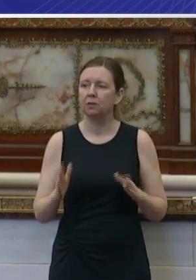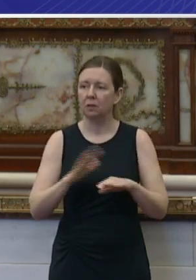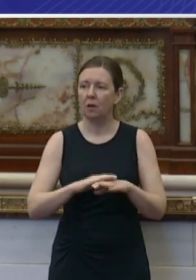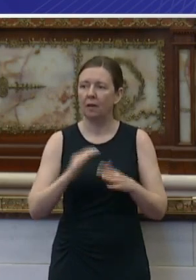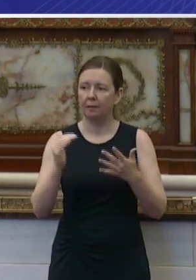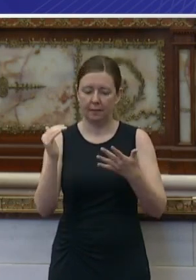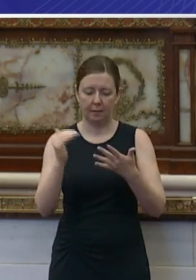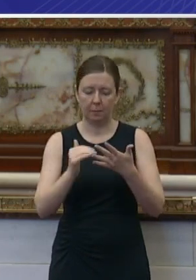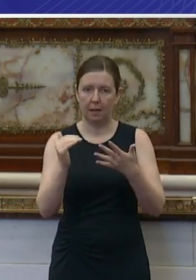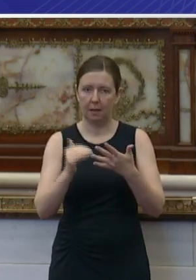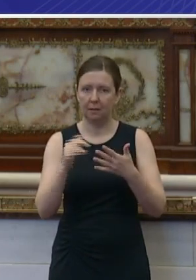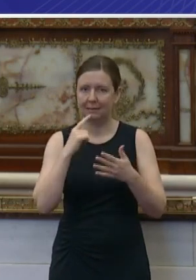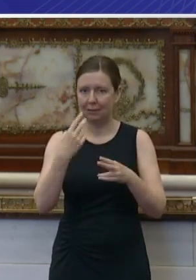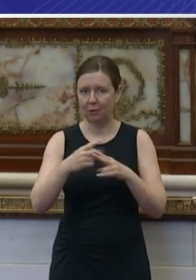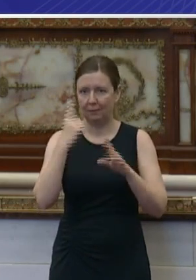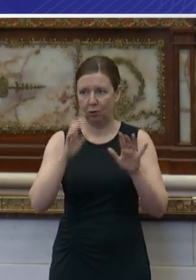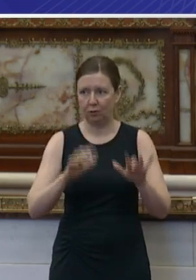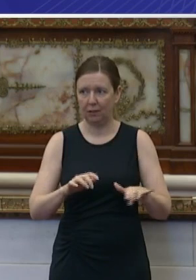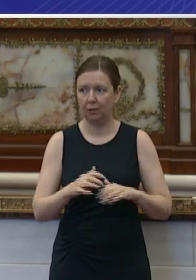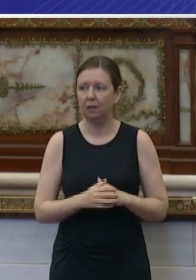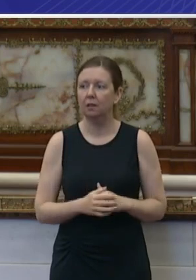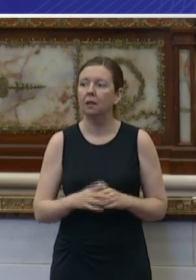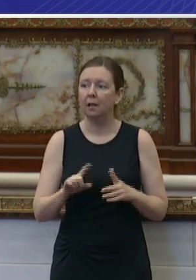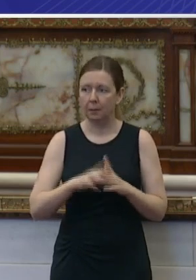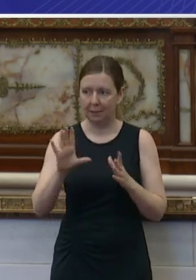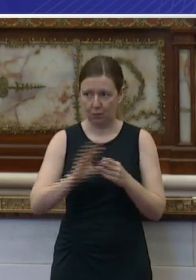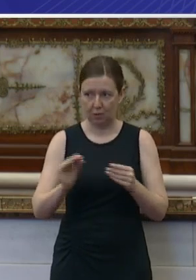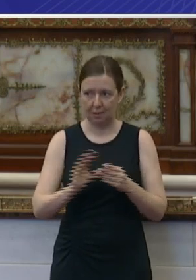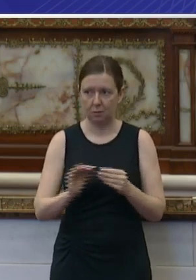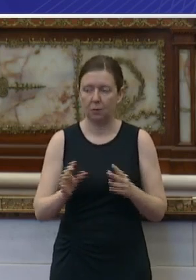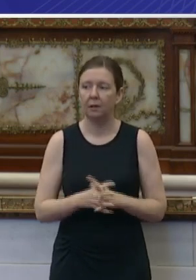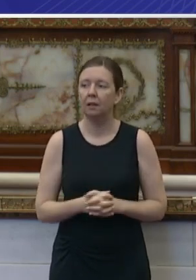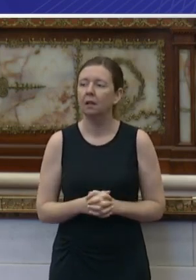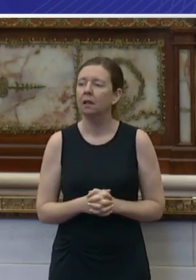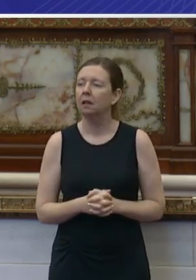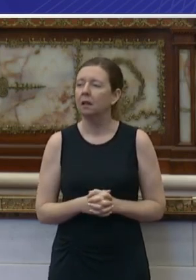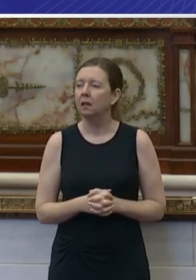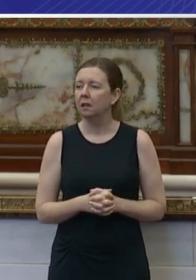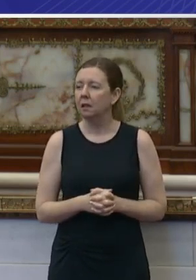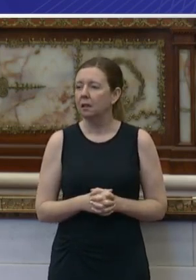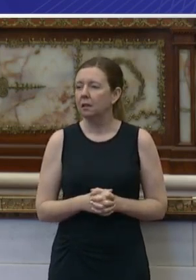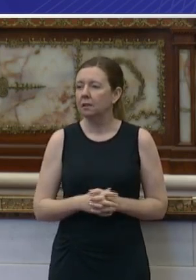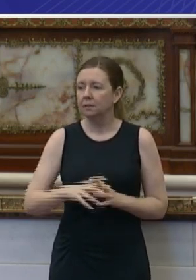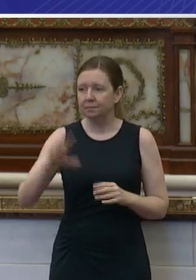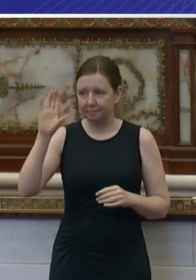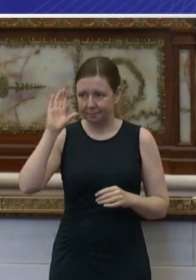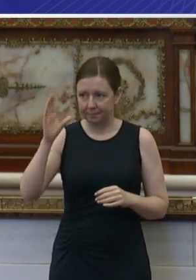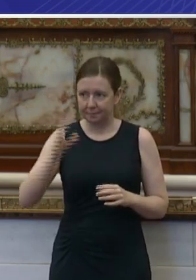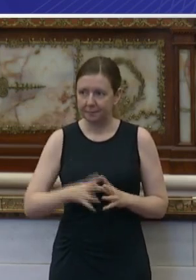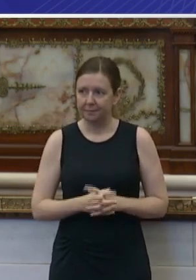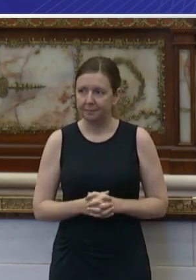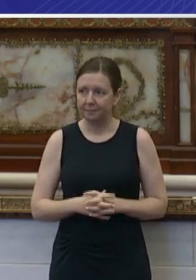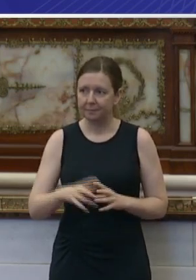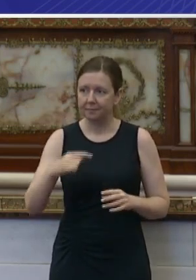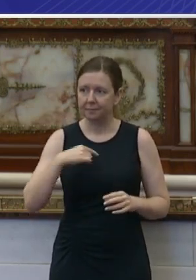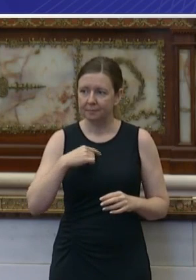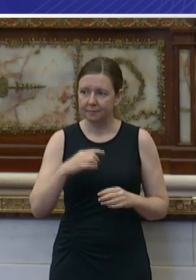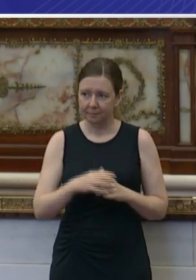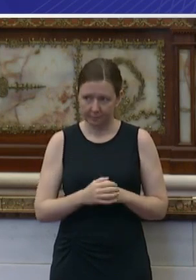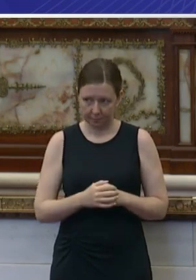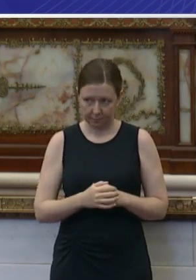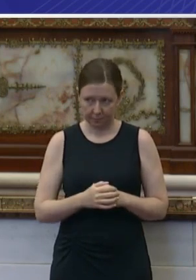the panel state your name for the record and begin your testimony. Hi, my name is Hemi